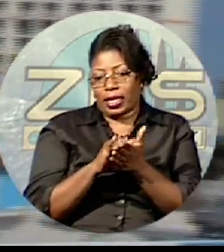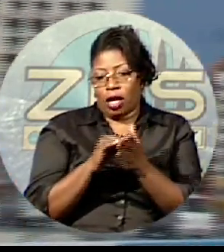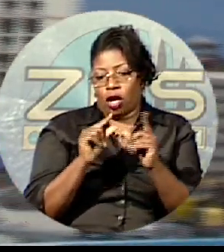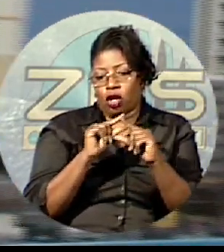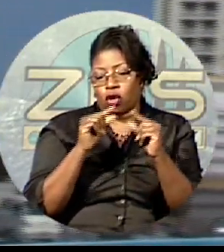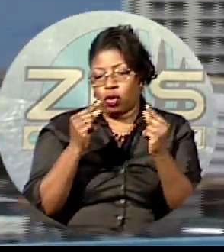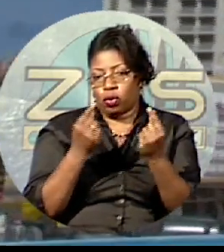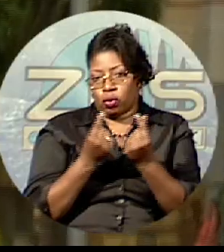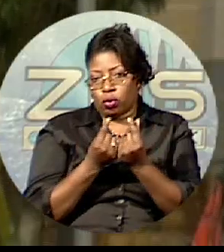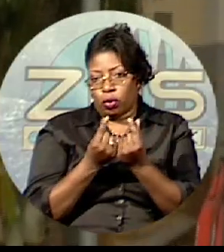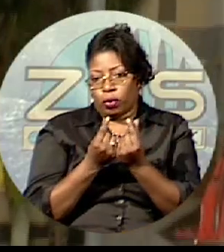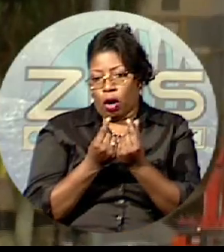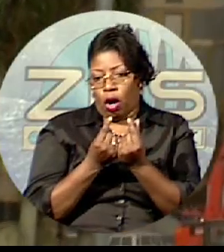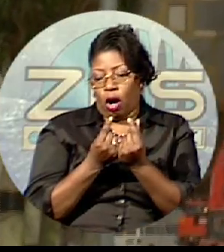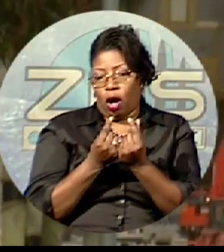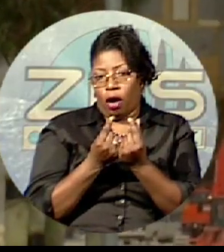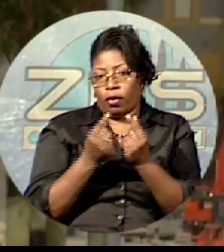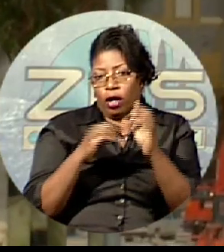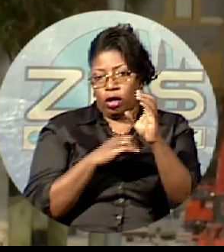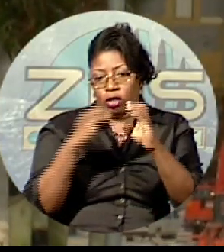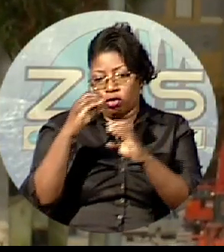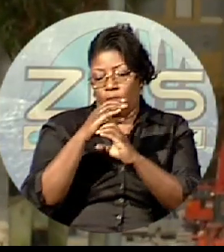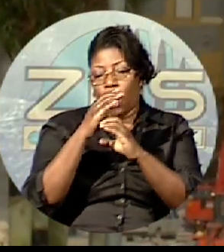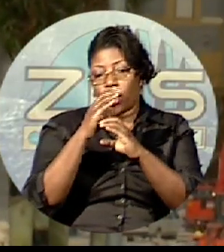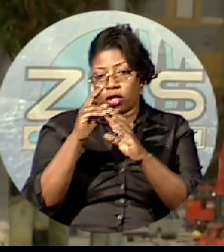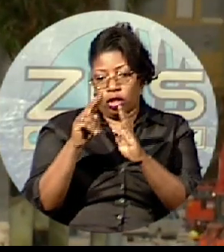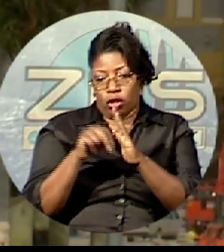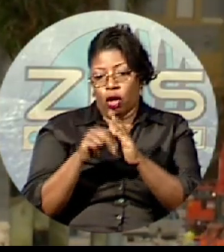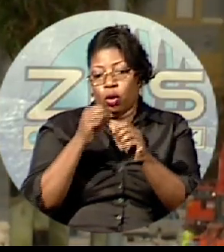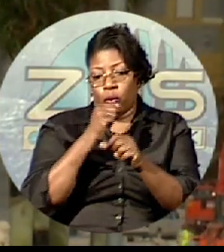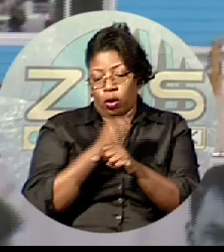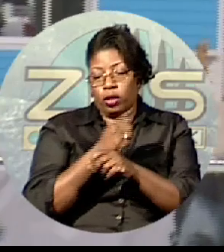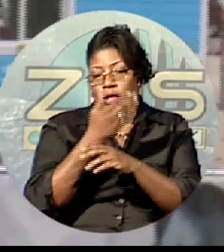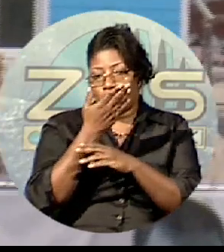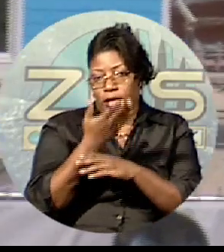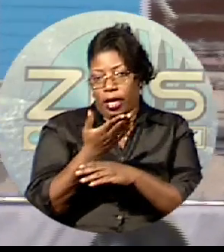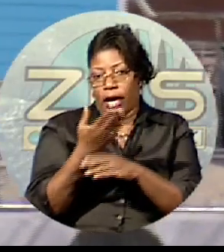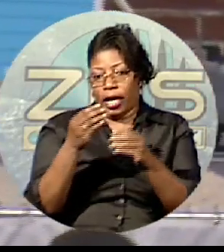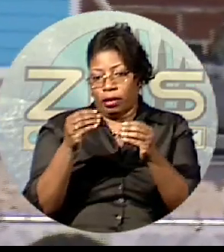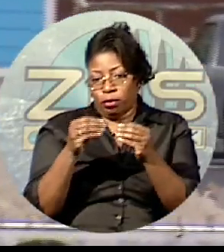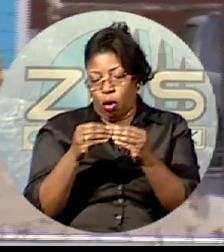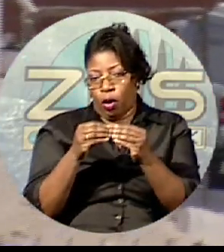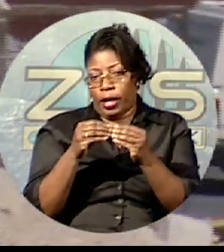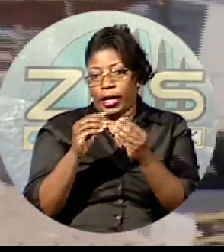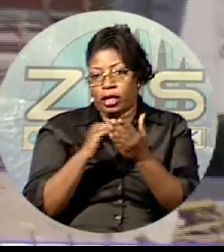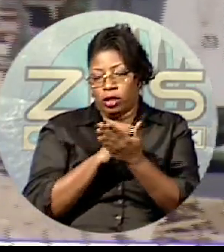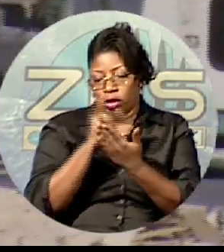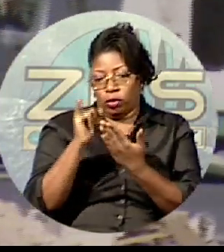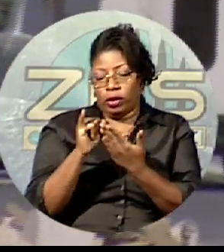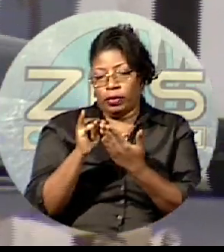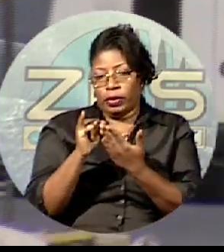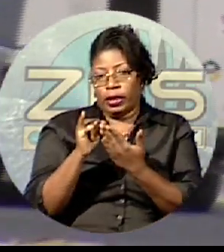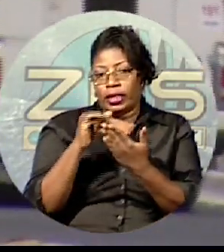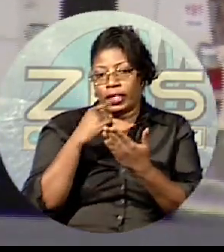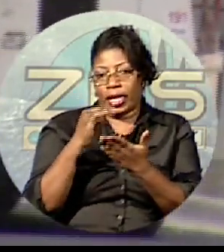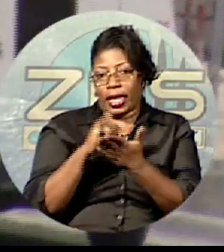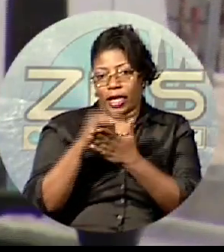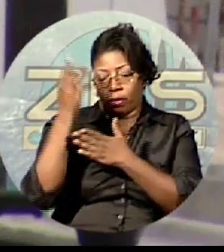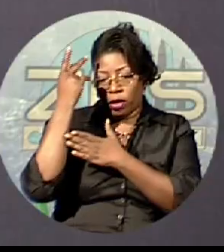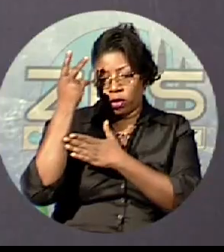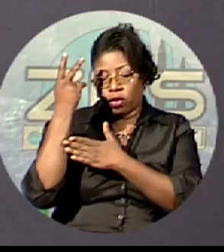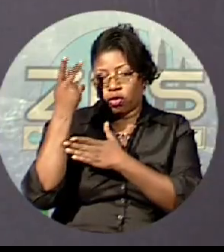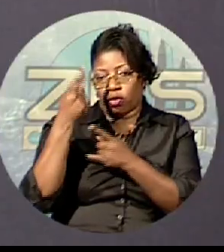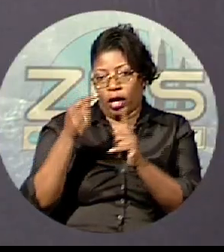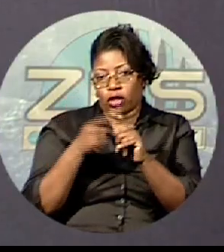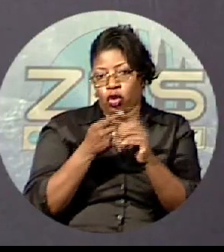site, with 3,500 jobs expected in August. The Prime Minister says his administration has been working very hard to bring the positive outcome